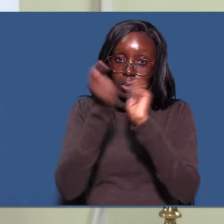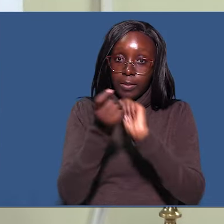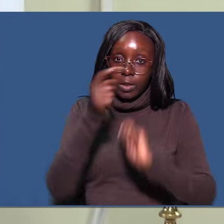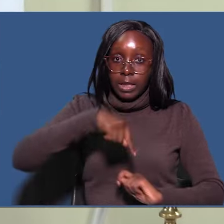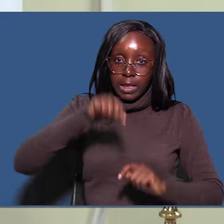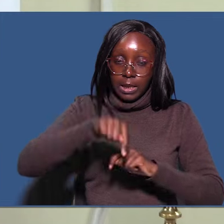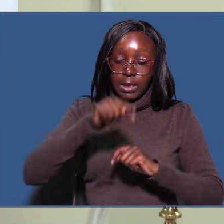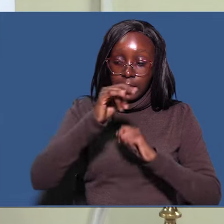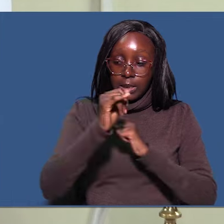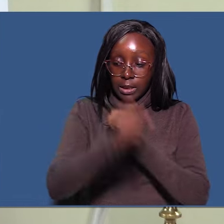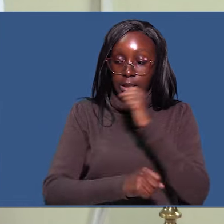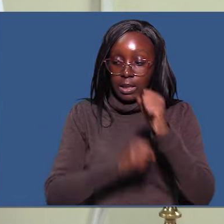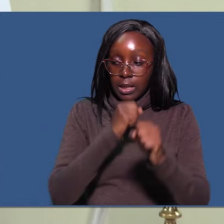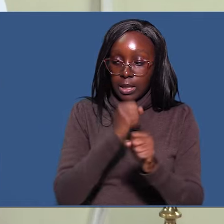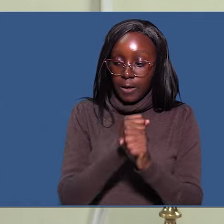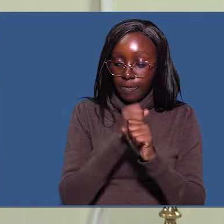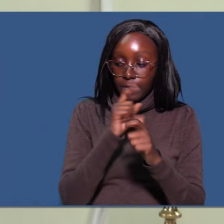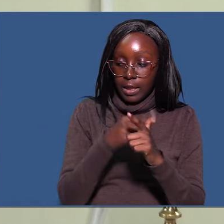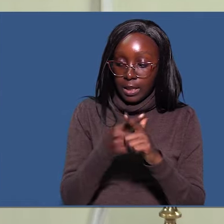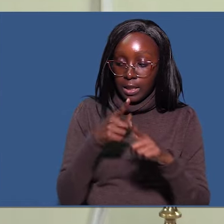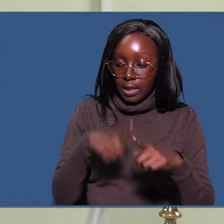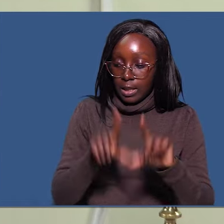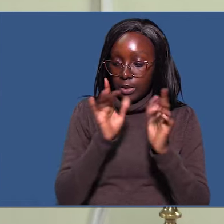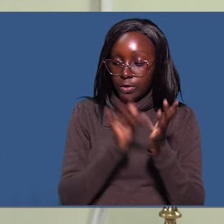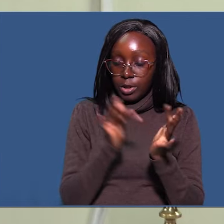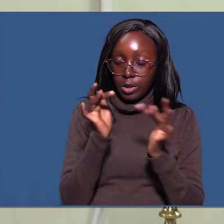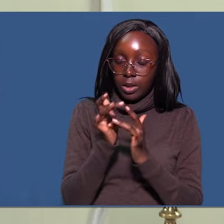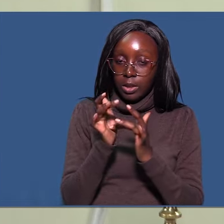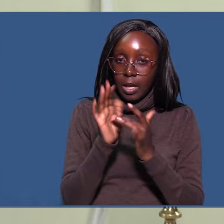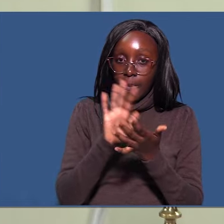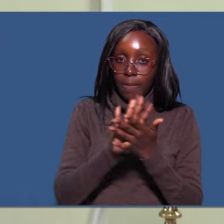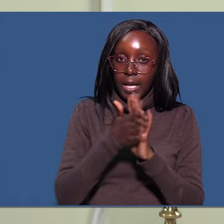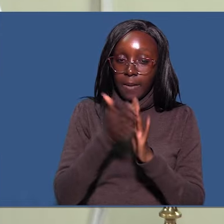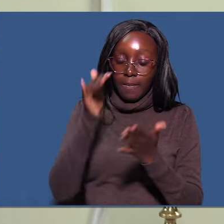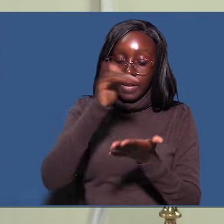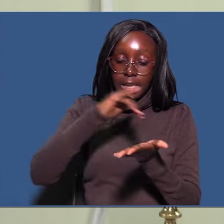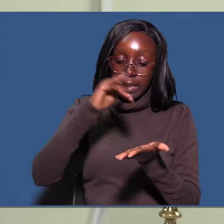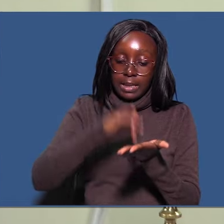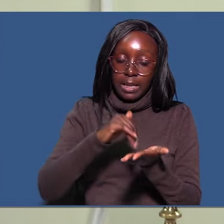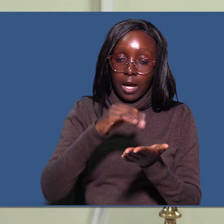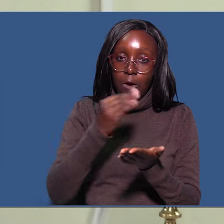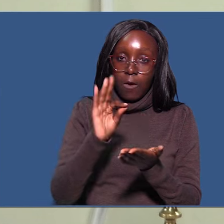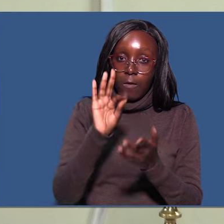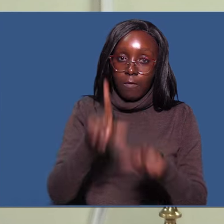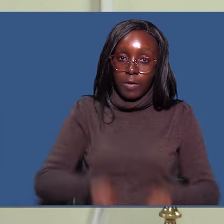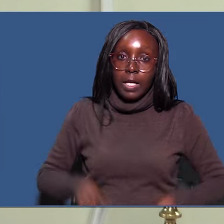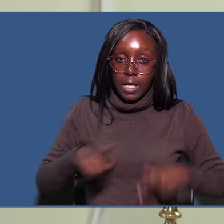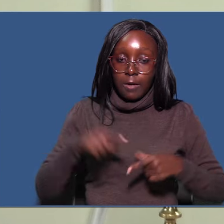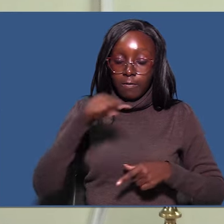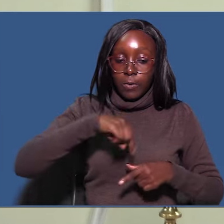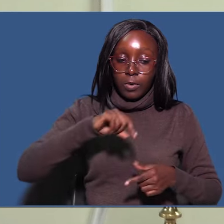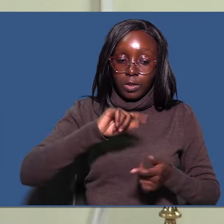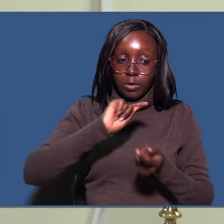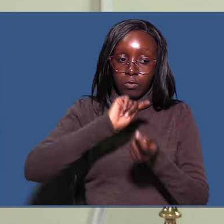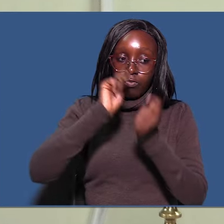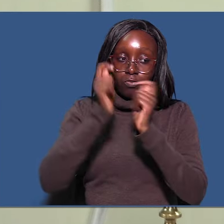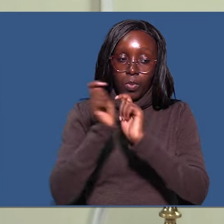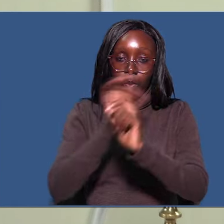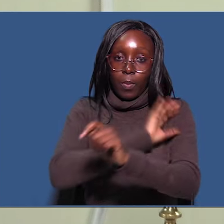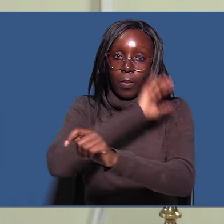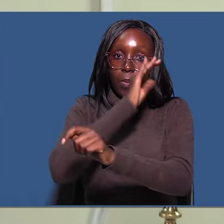his will is, and that we will allow Jesus to be the center of our lives, the transforming power in the